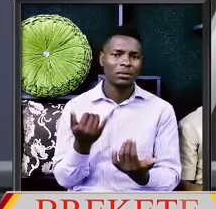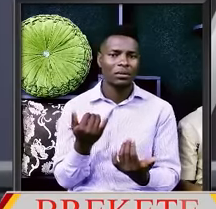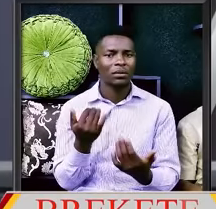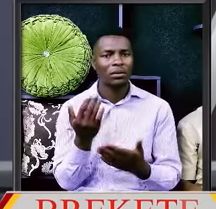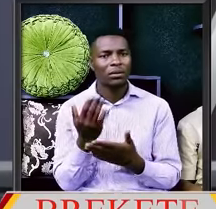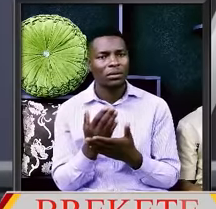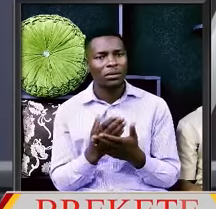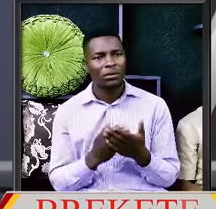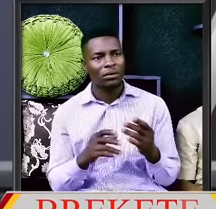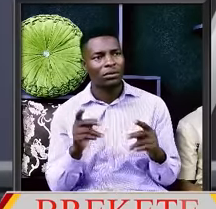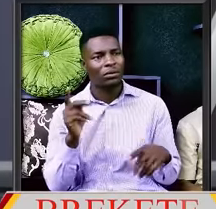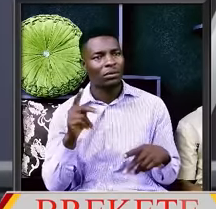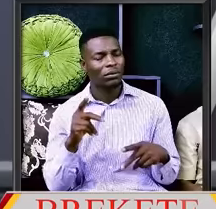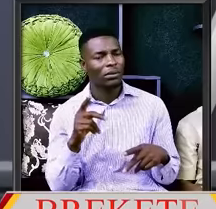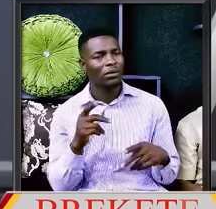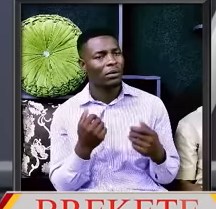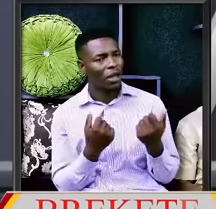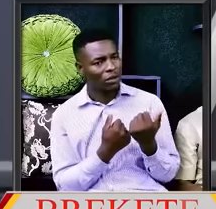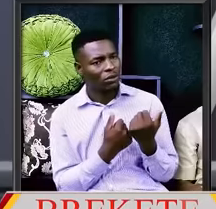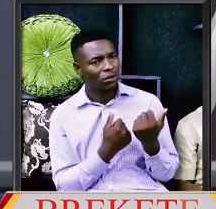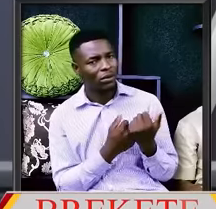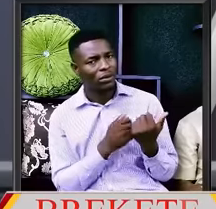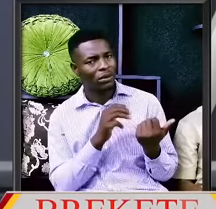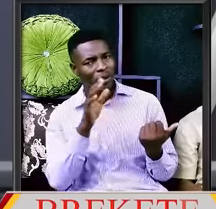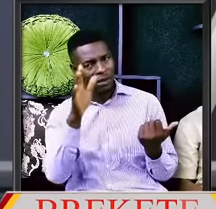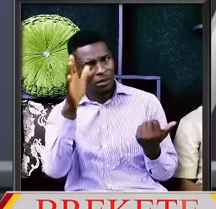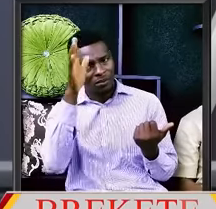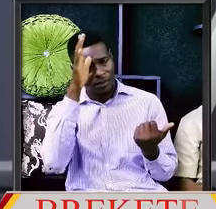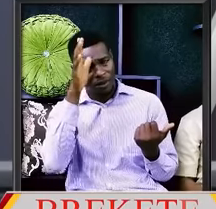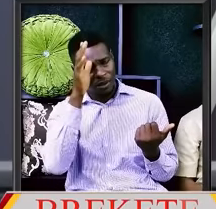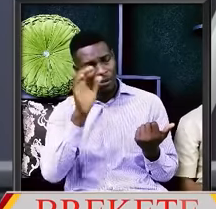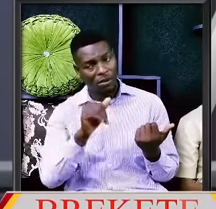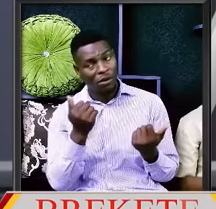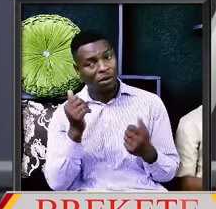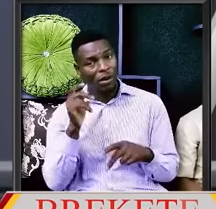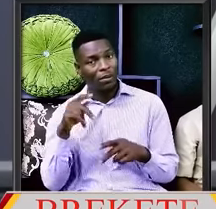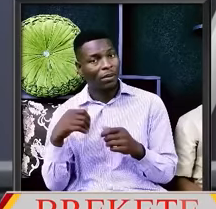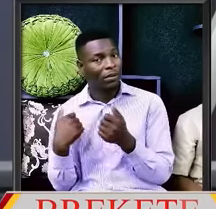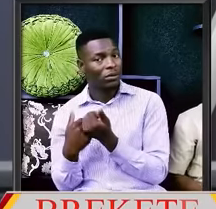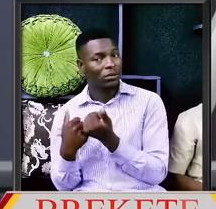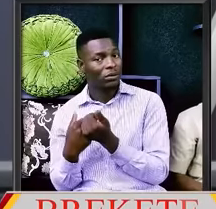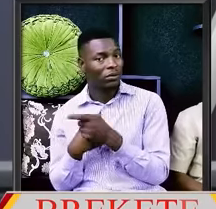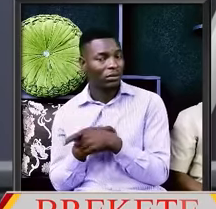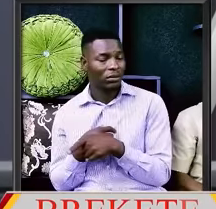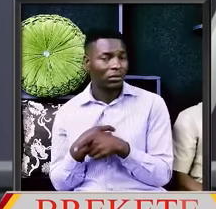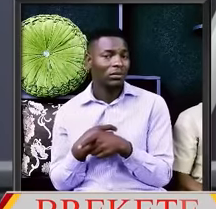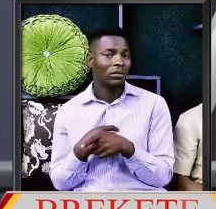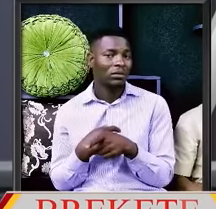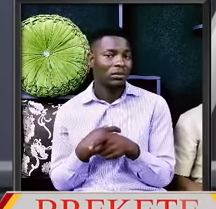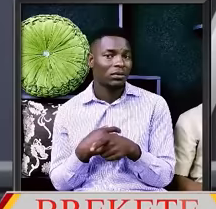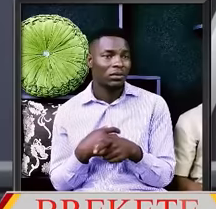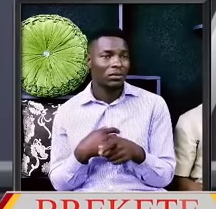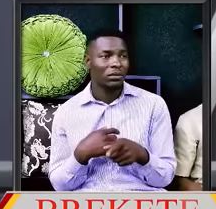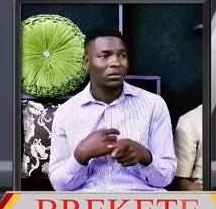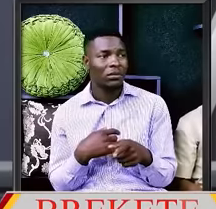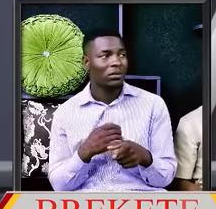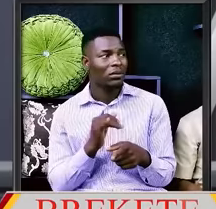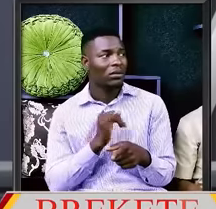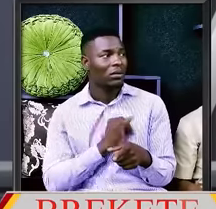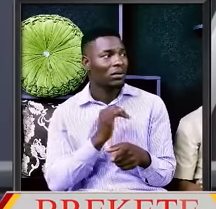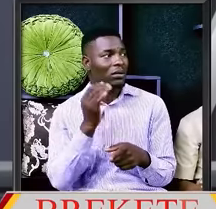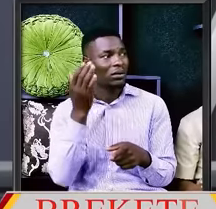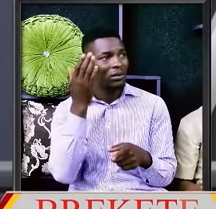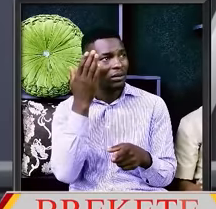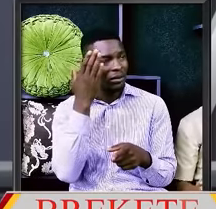Some people pitch things in Baba Mohbad, some people with mummy and all that. This family are still grieving. And I know they